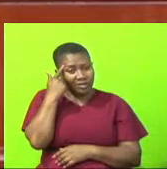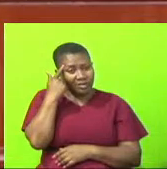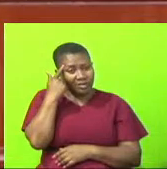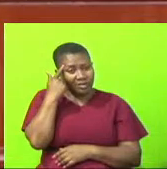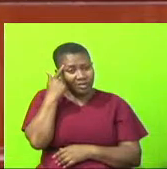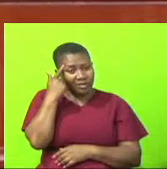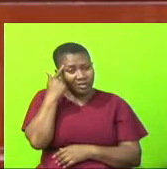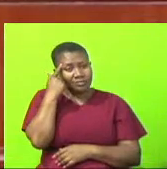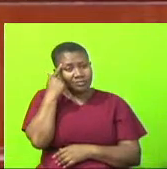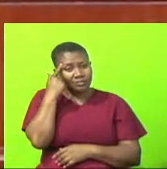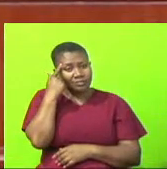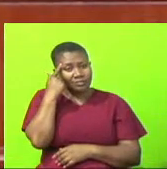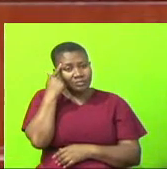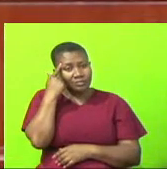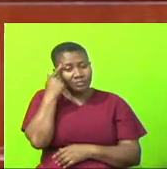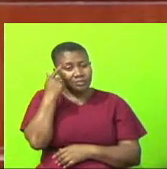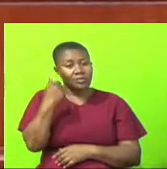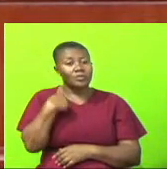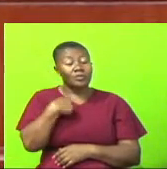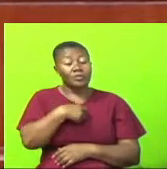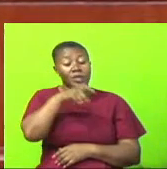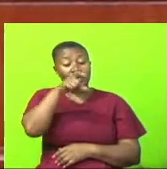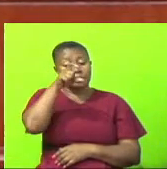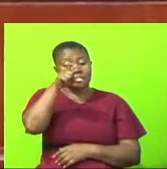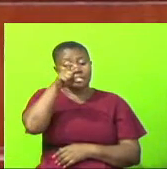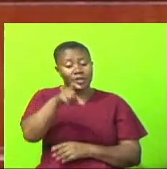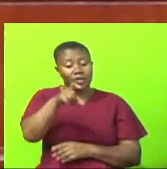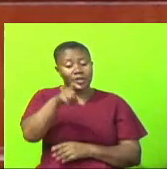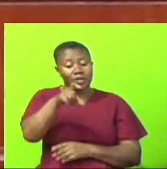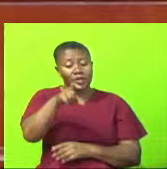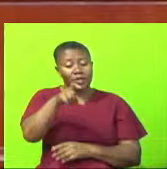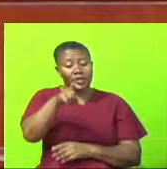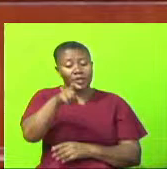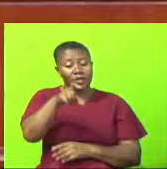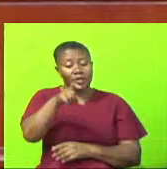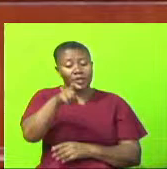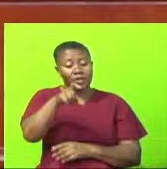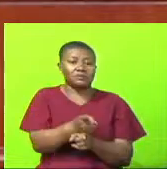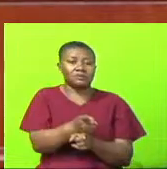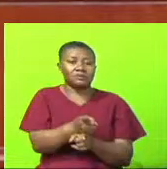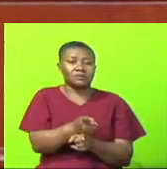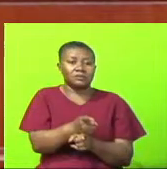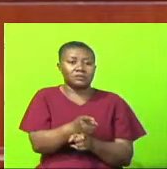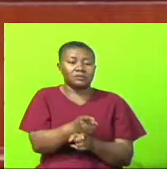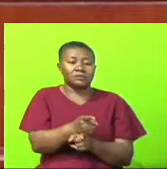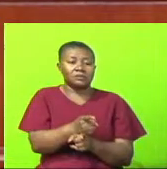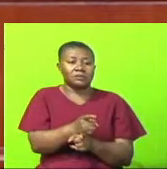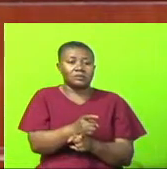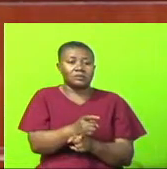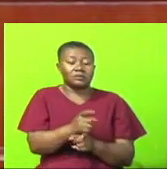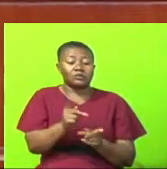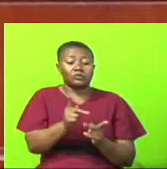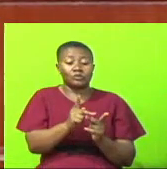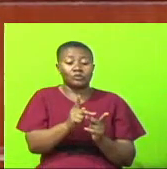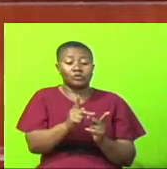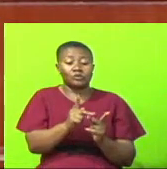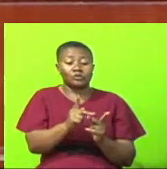I'll have to do justice to the subject. And so I need to present to